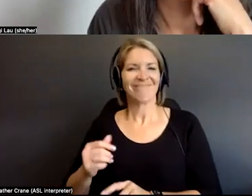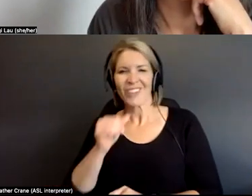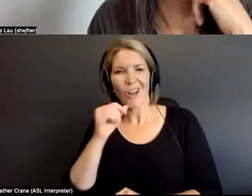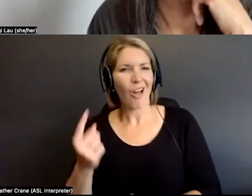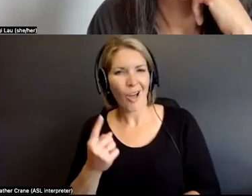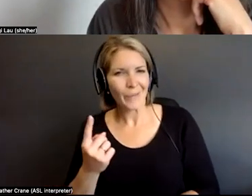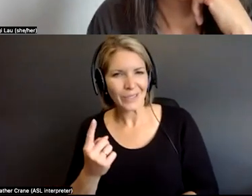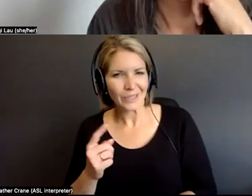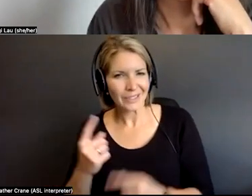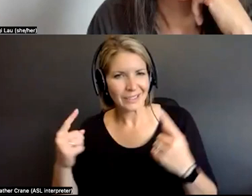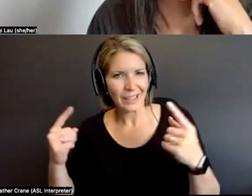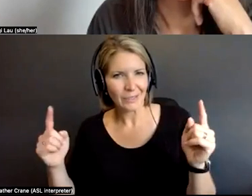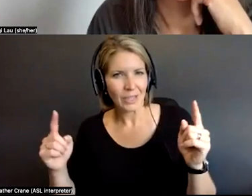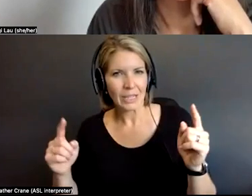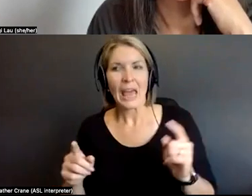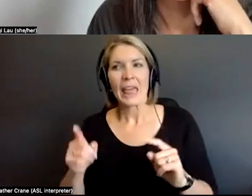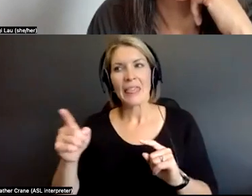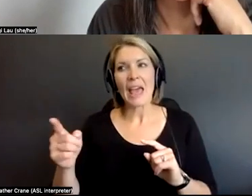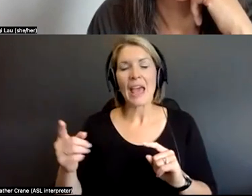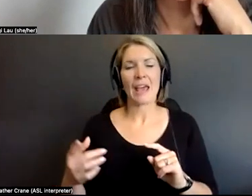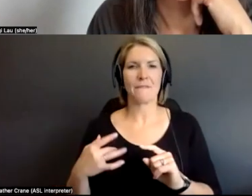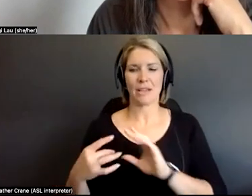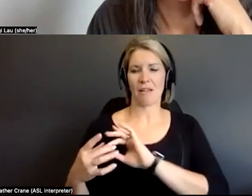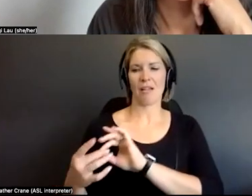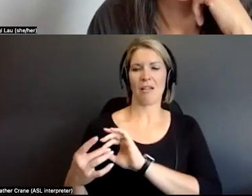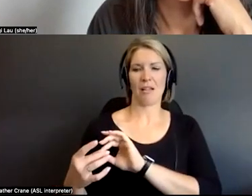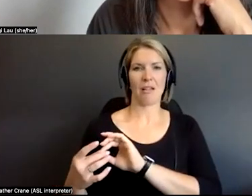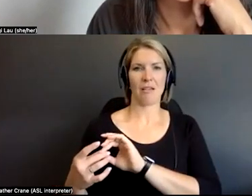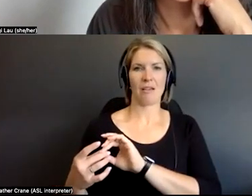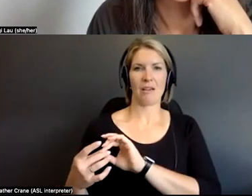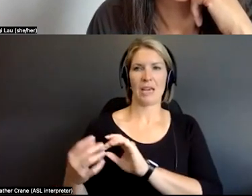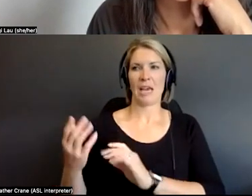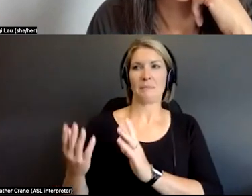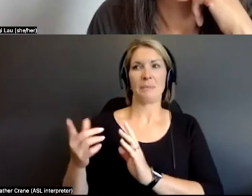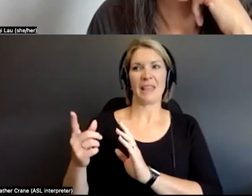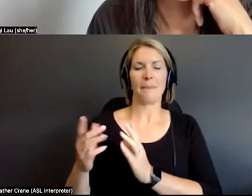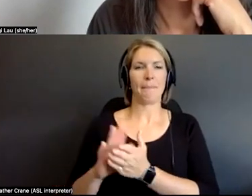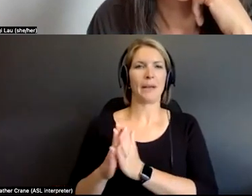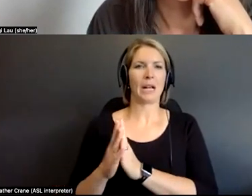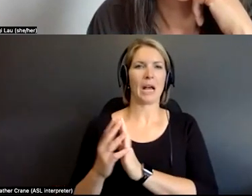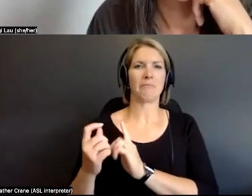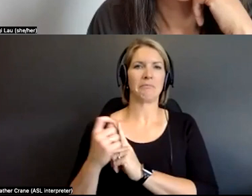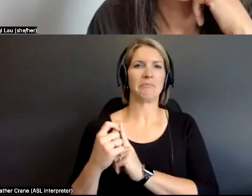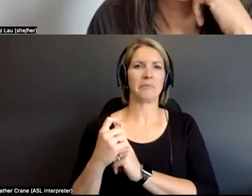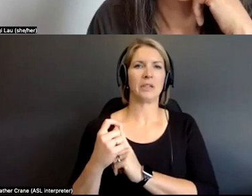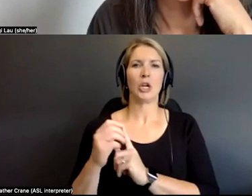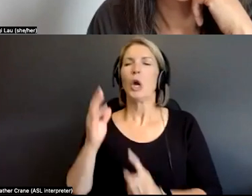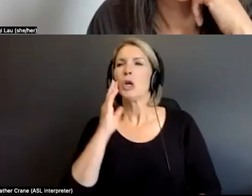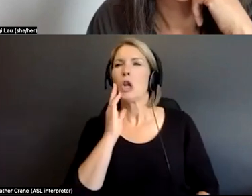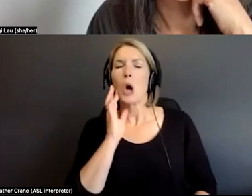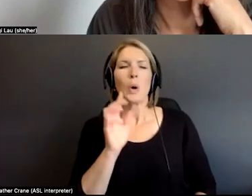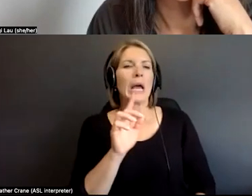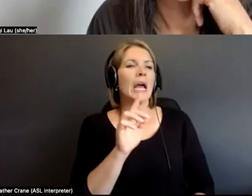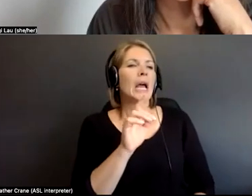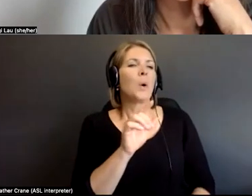they feel to you as a collaborator or to the work, they might get really nitpicky with, you know, move the type over here, change it to green,